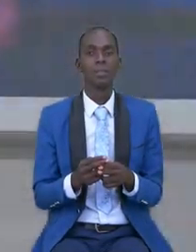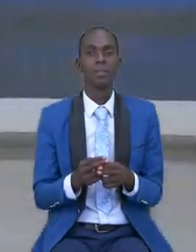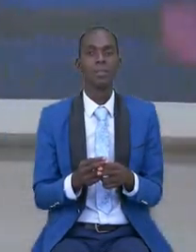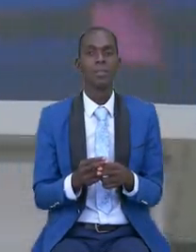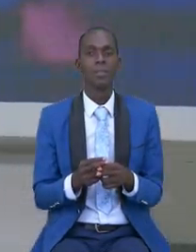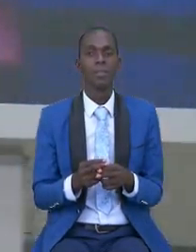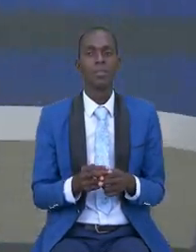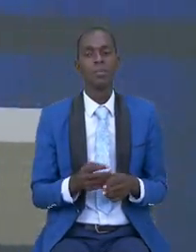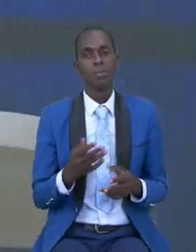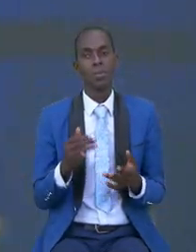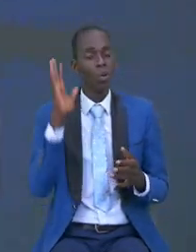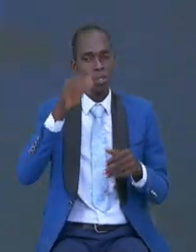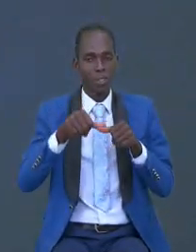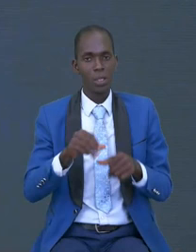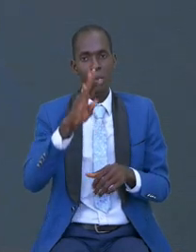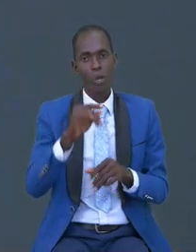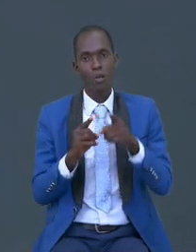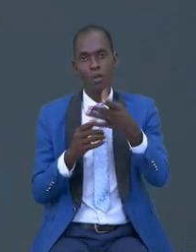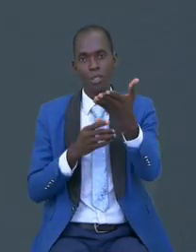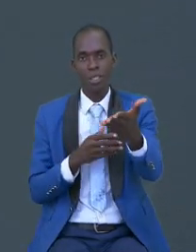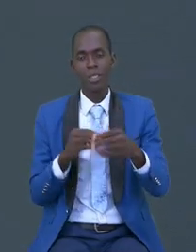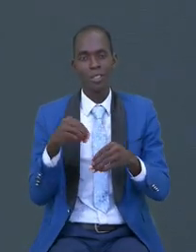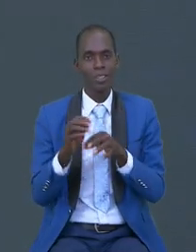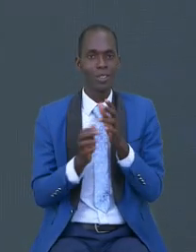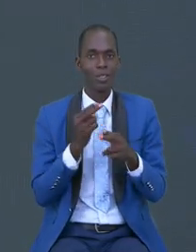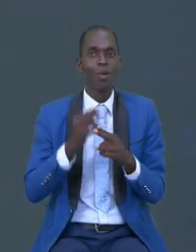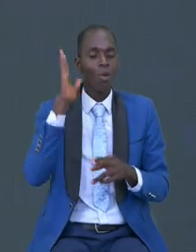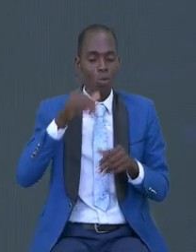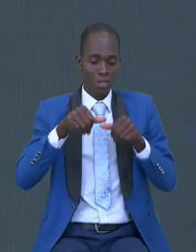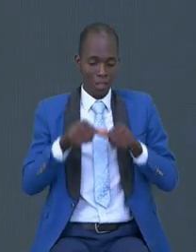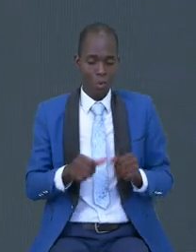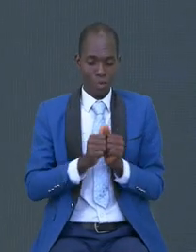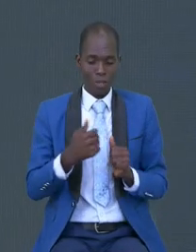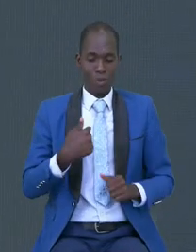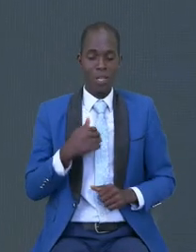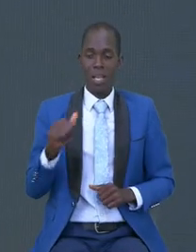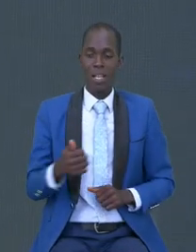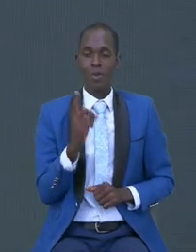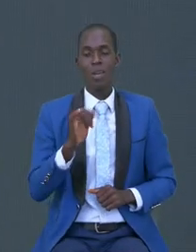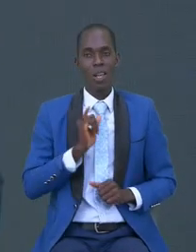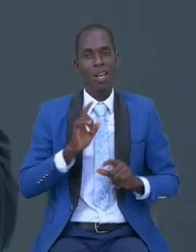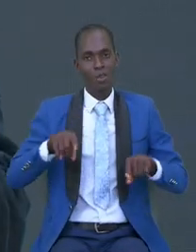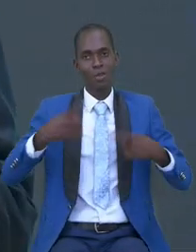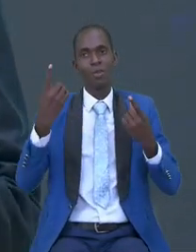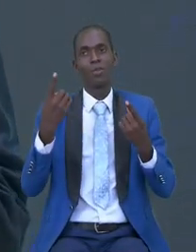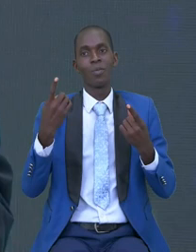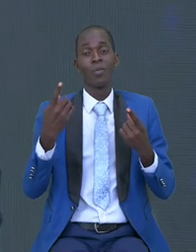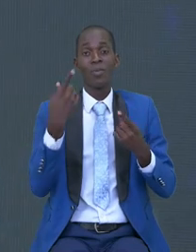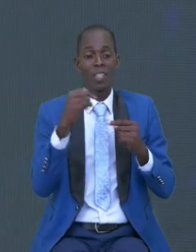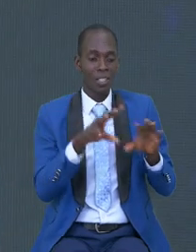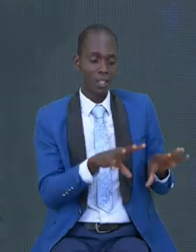stay by you there. It'll stay with me anywhere I go. The